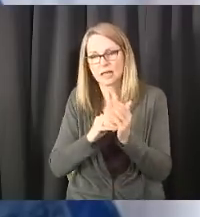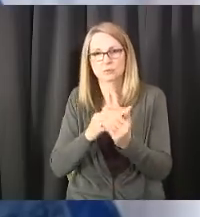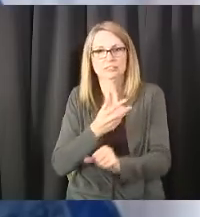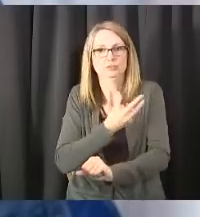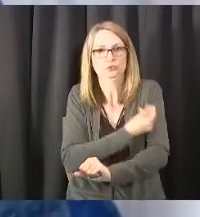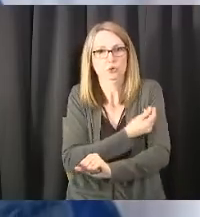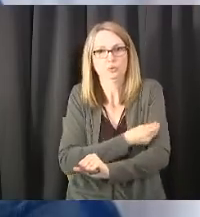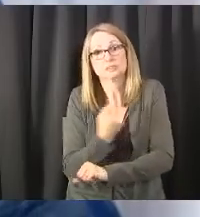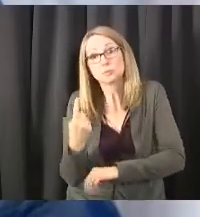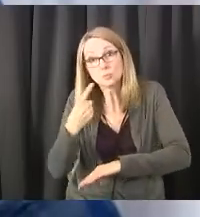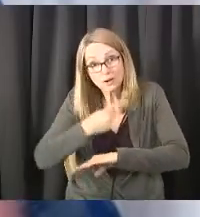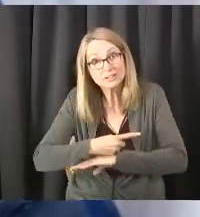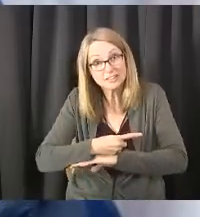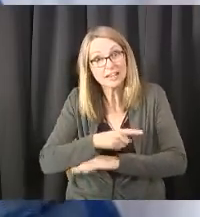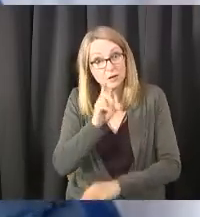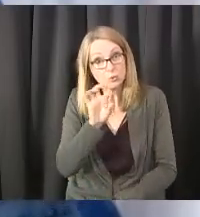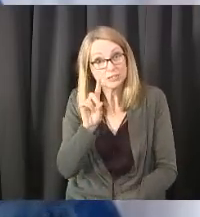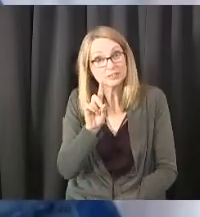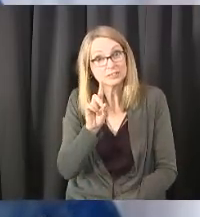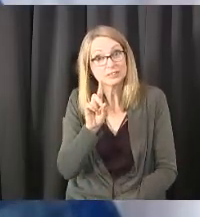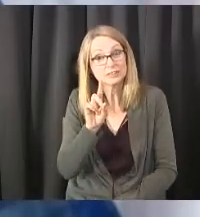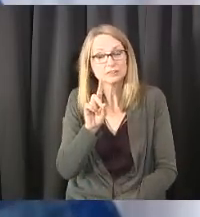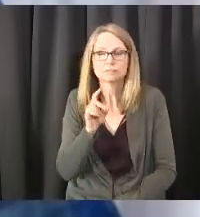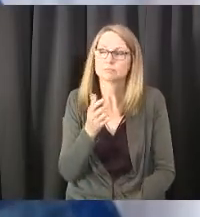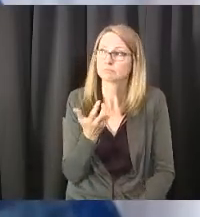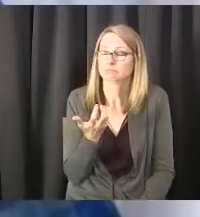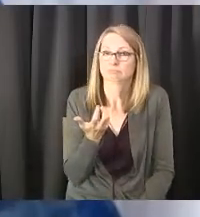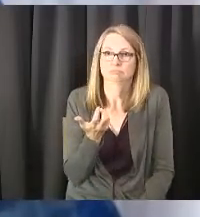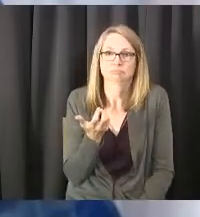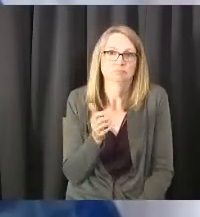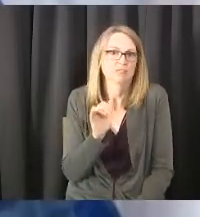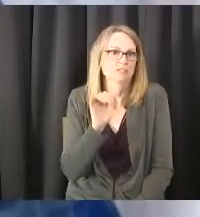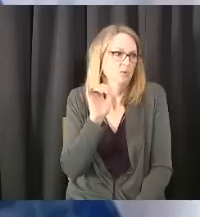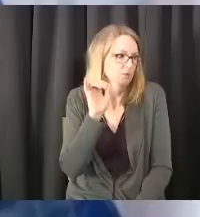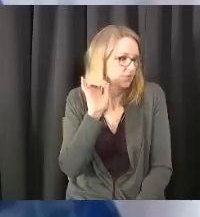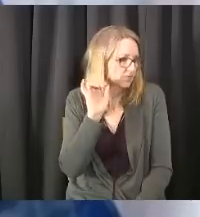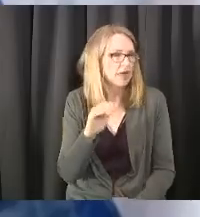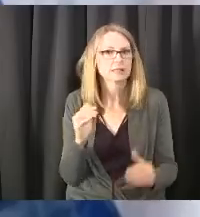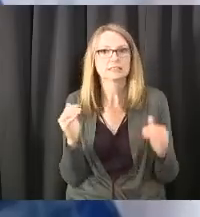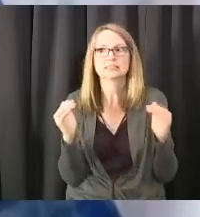So that would be the equivalent of